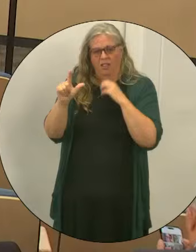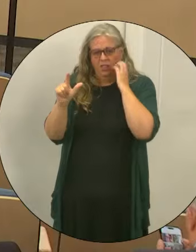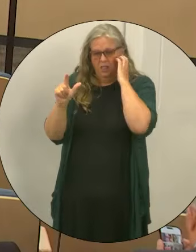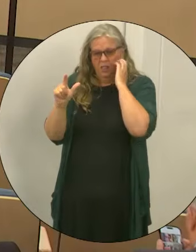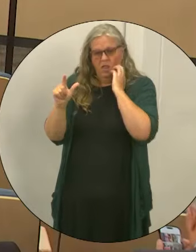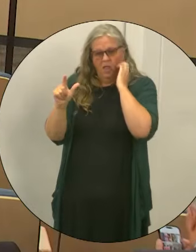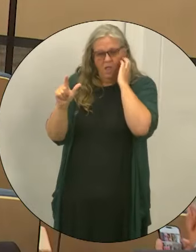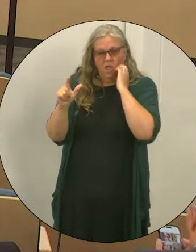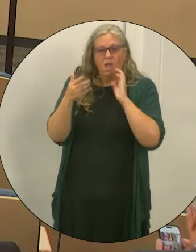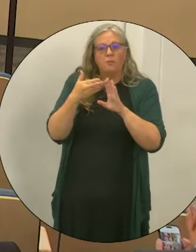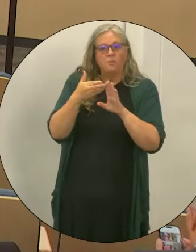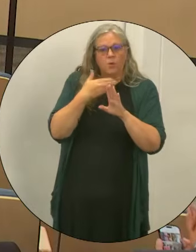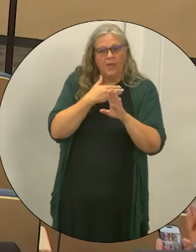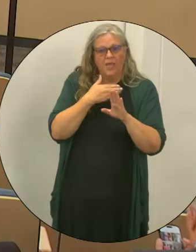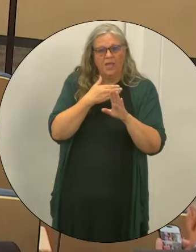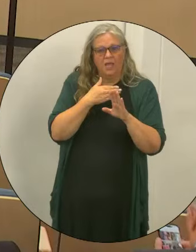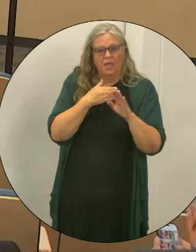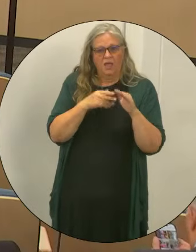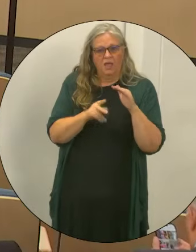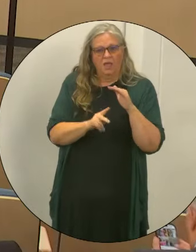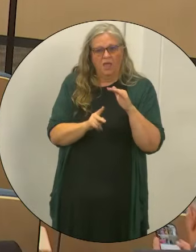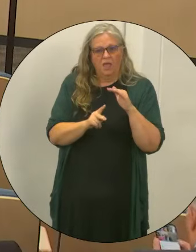comes to pre-K is,